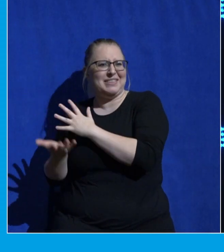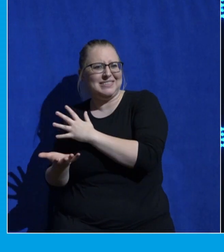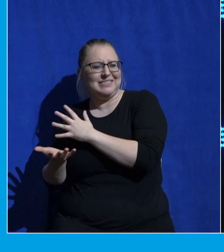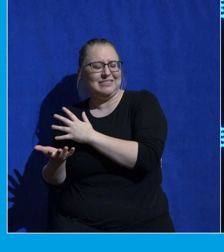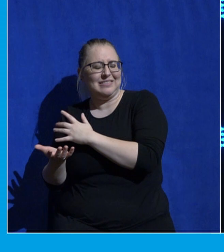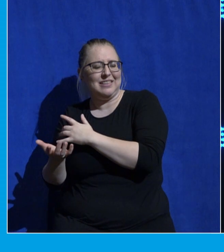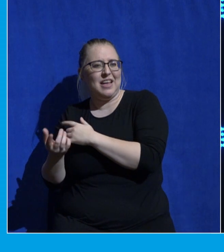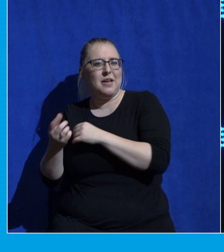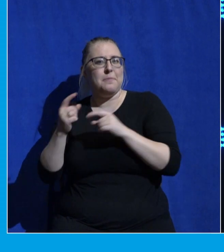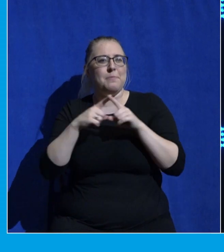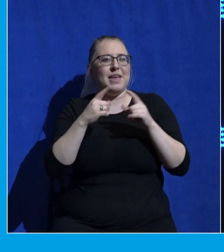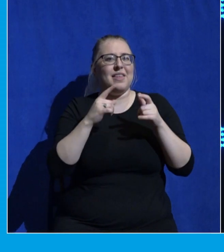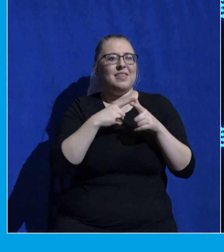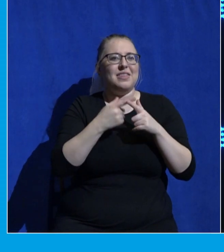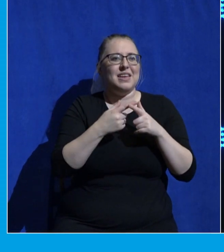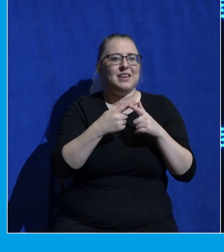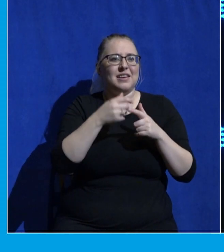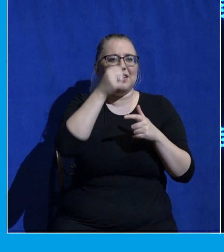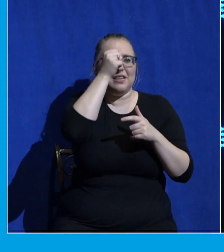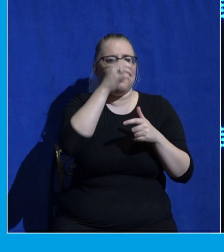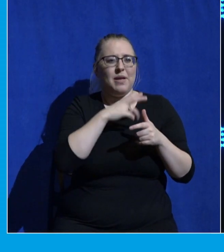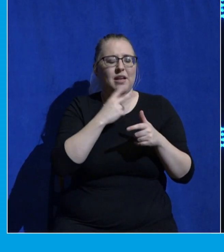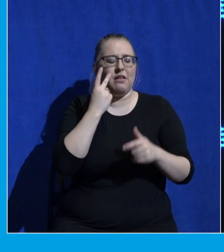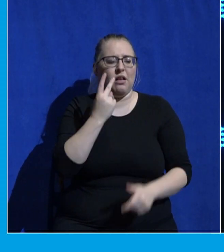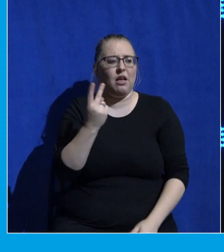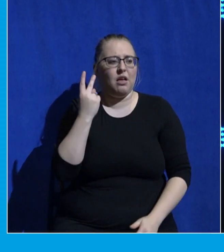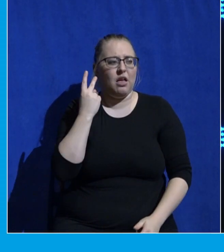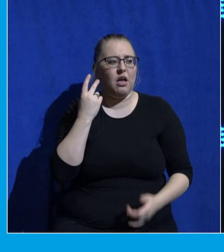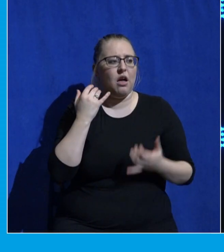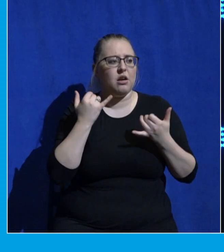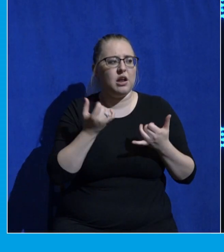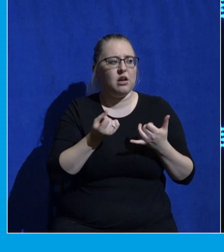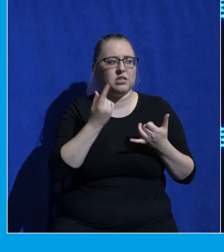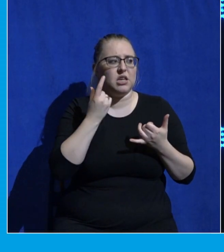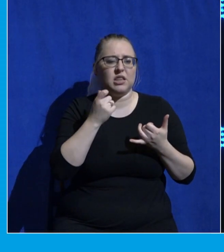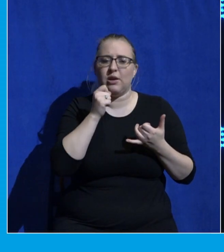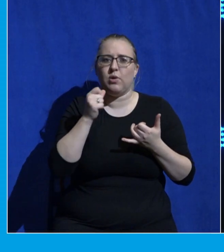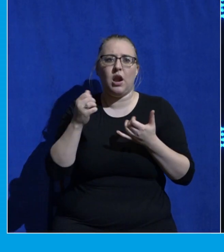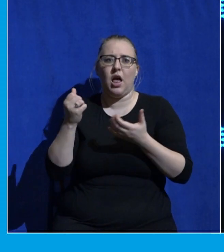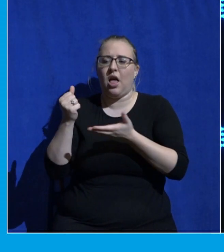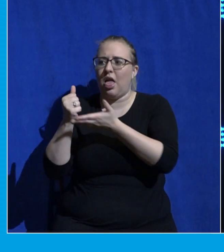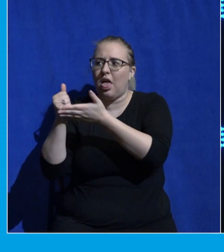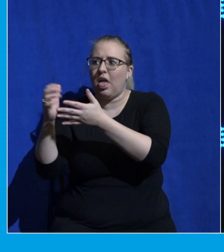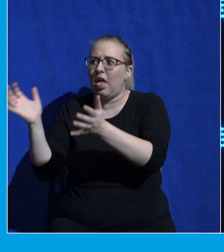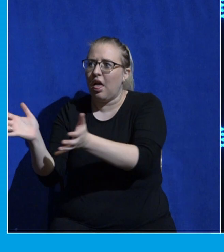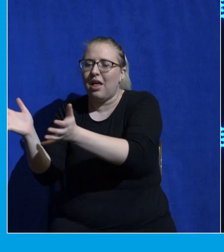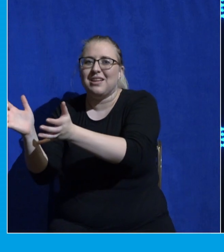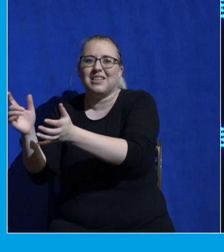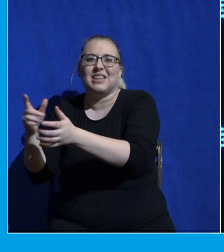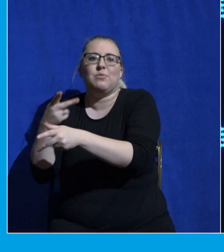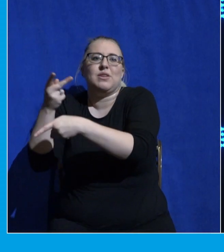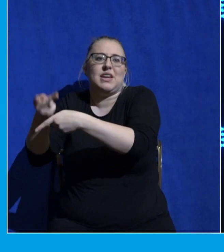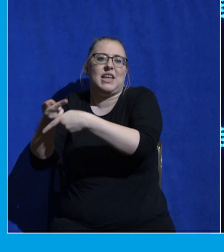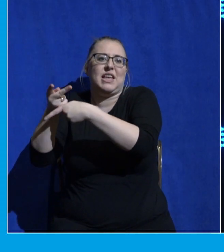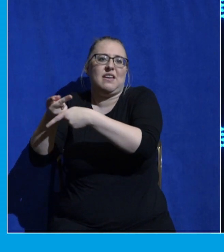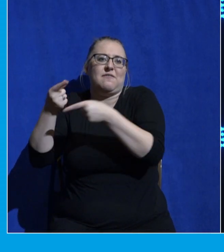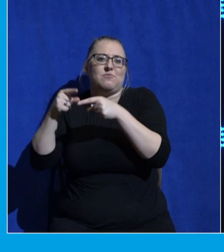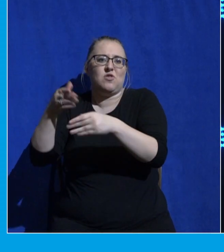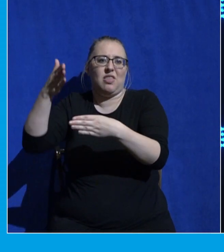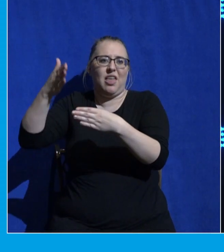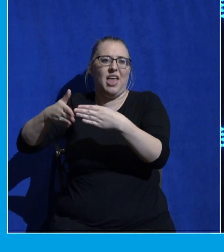with tears. And he said this, he says, "I now realize that they were not pampering him, they were caring for him in his last days."